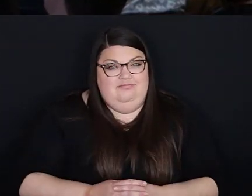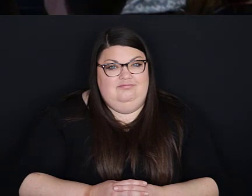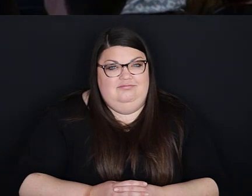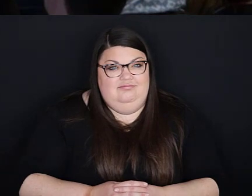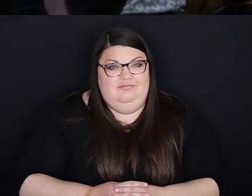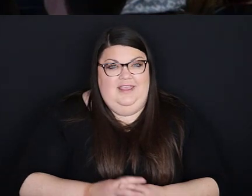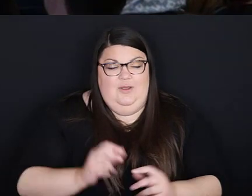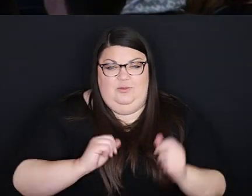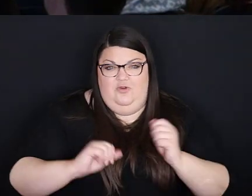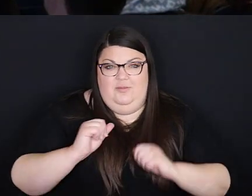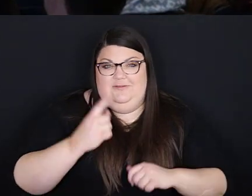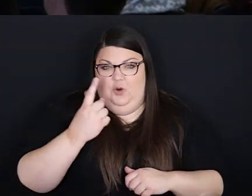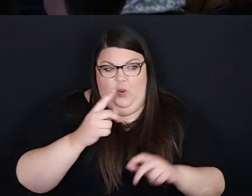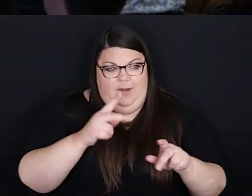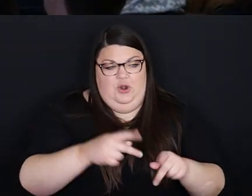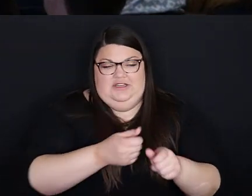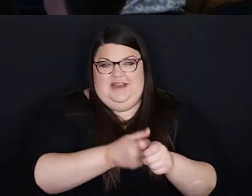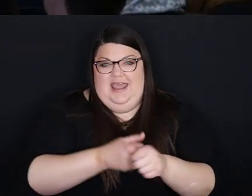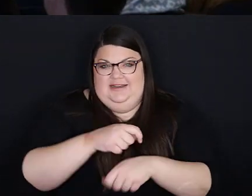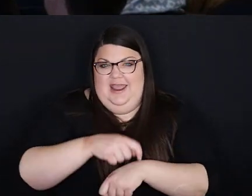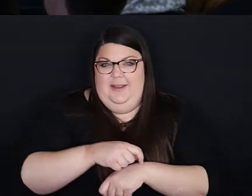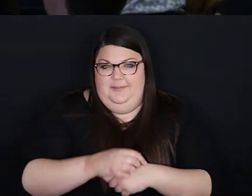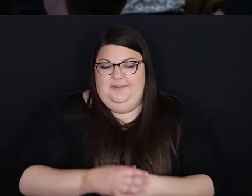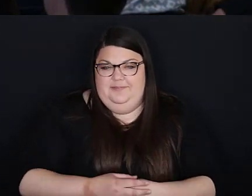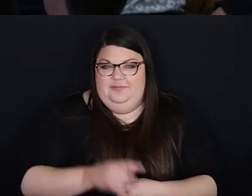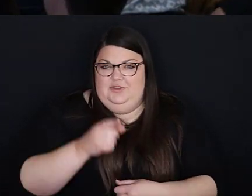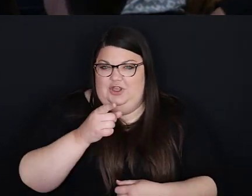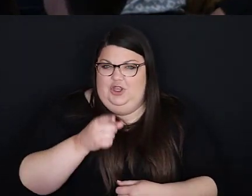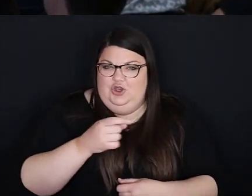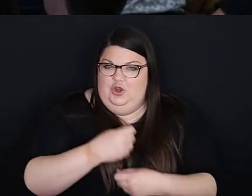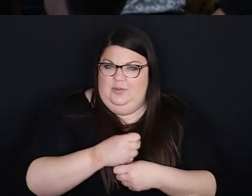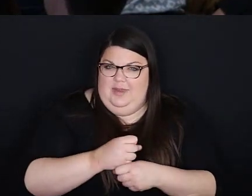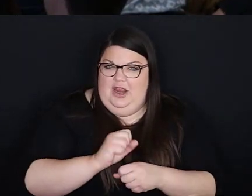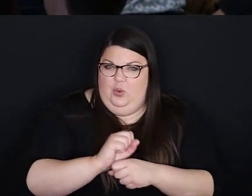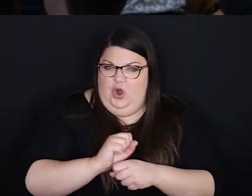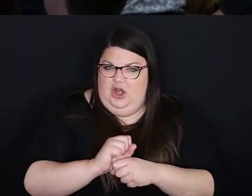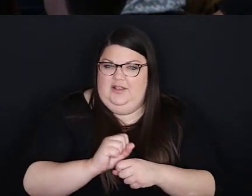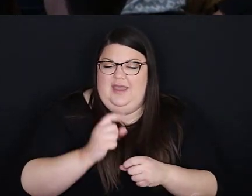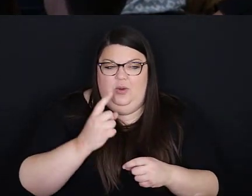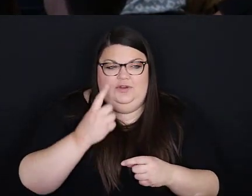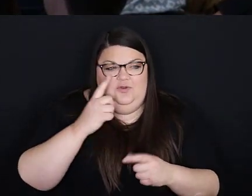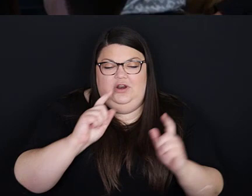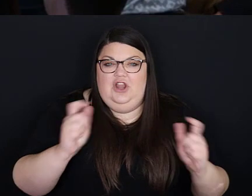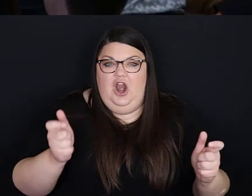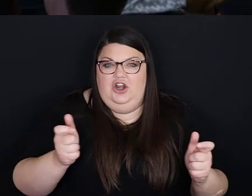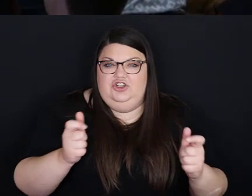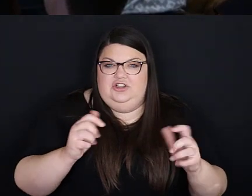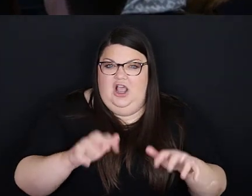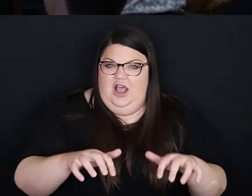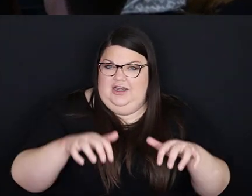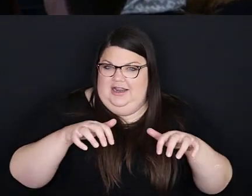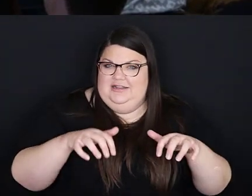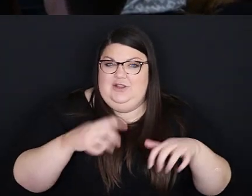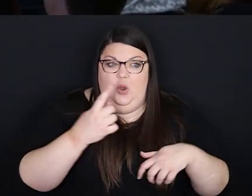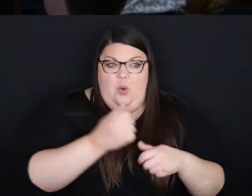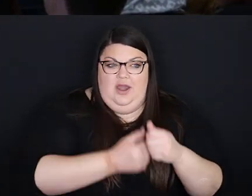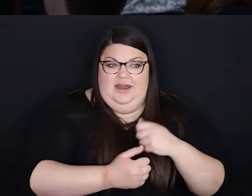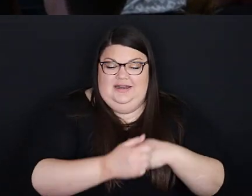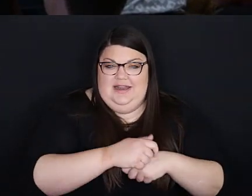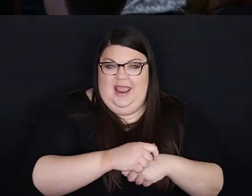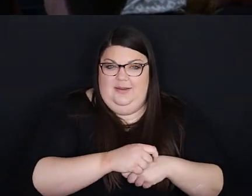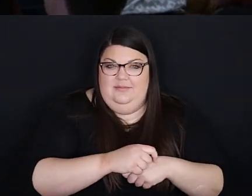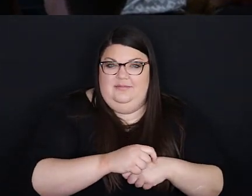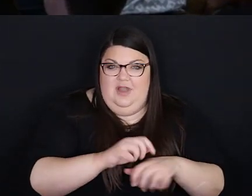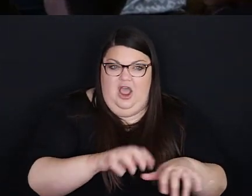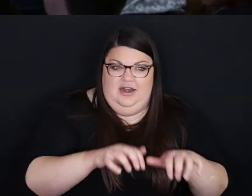know what happened, that it was a performance for one person at a time. And you've made works that are for large audiences and for one-at-a-time